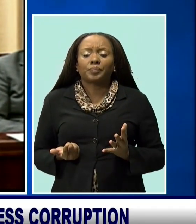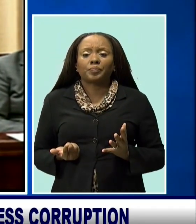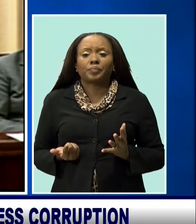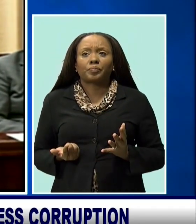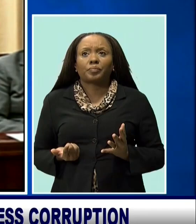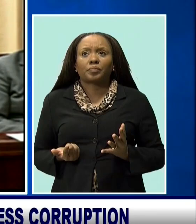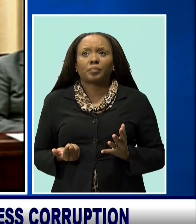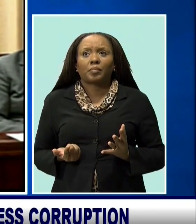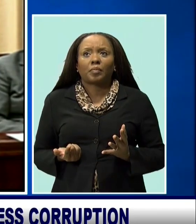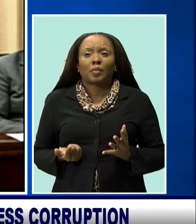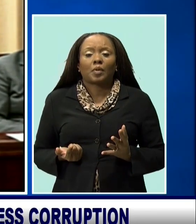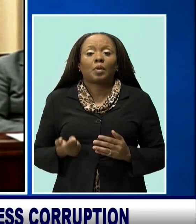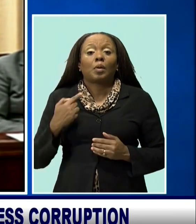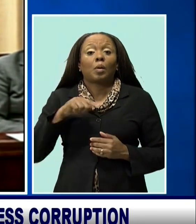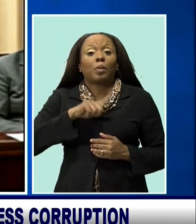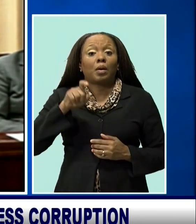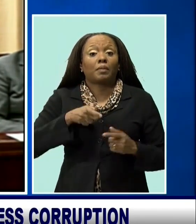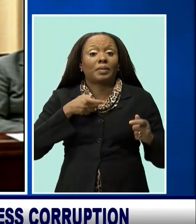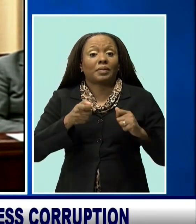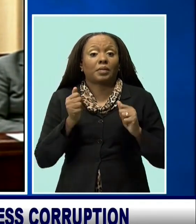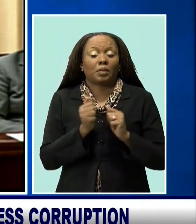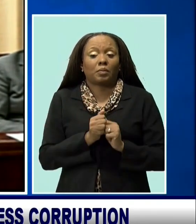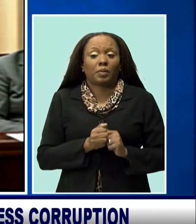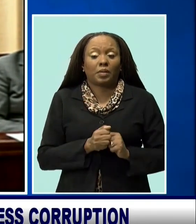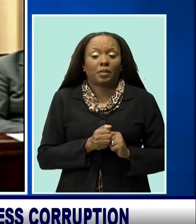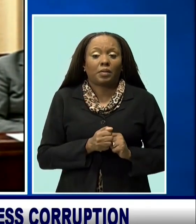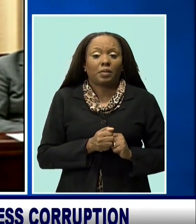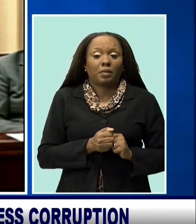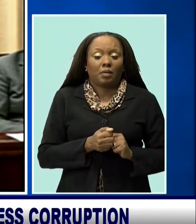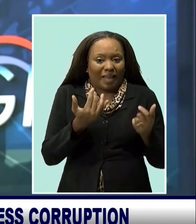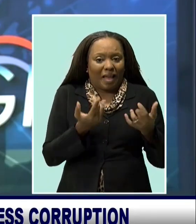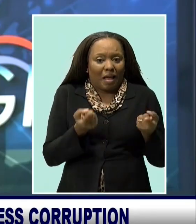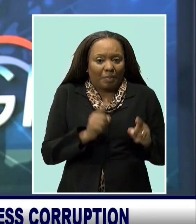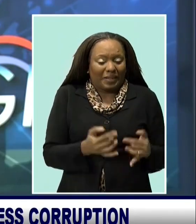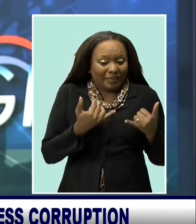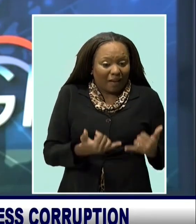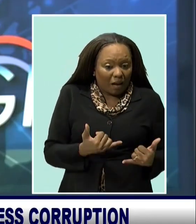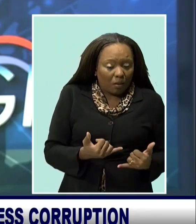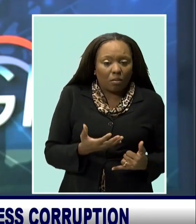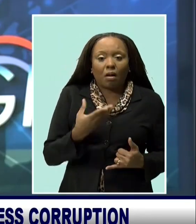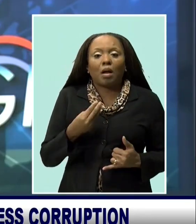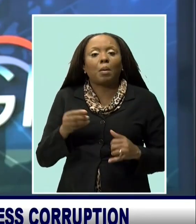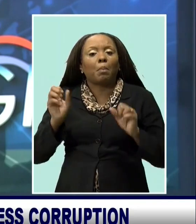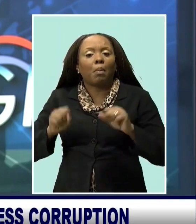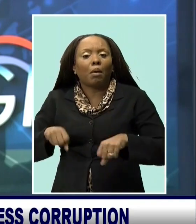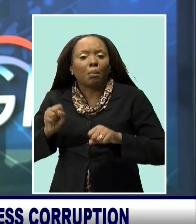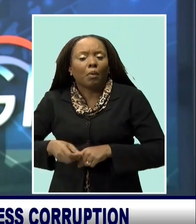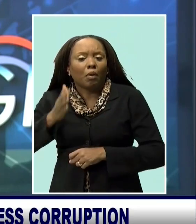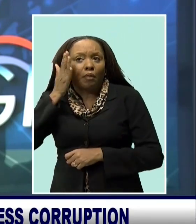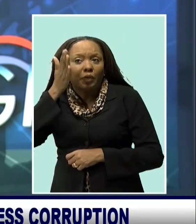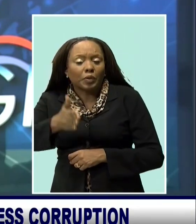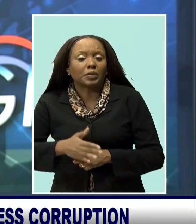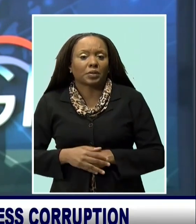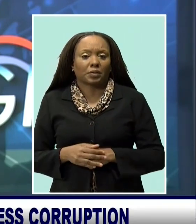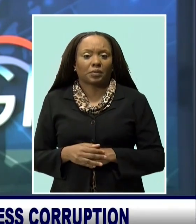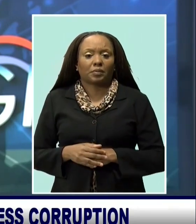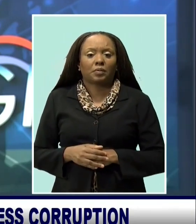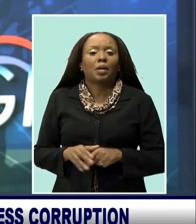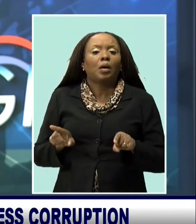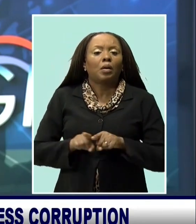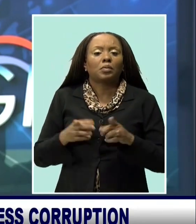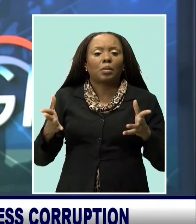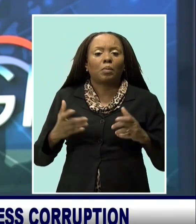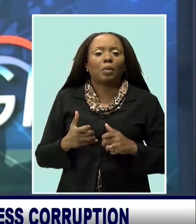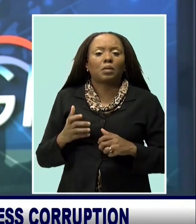well as the perception of corruption. Bishop Atherley has also reiterated a call for the creation